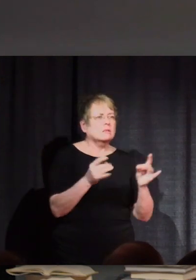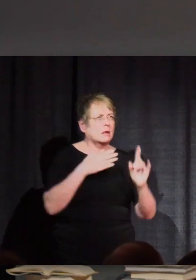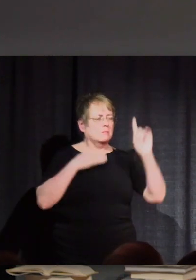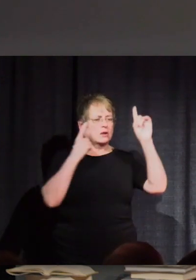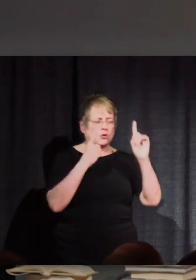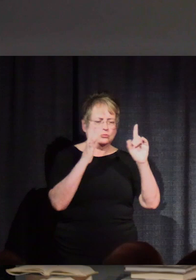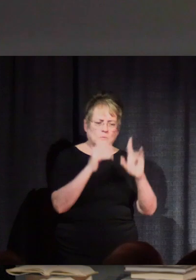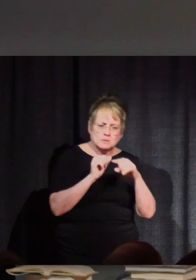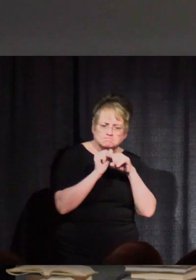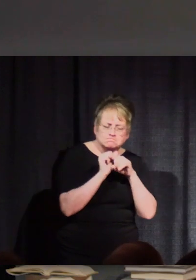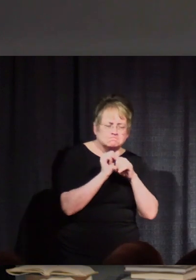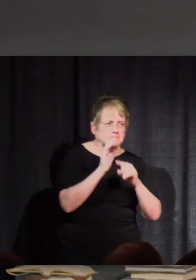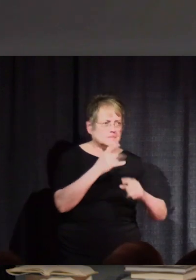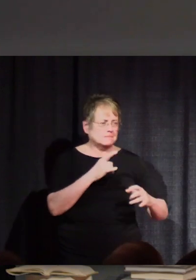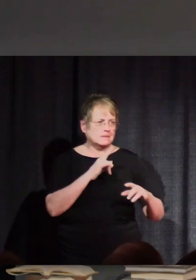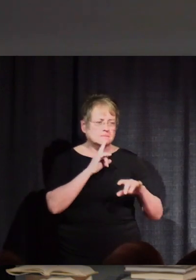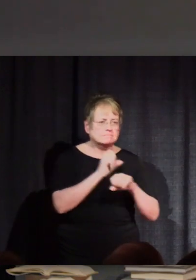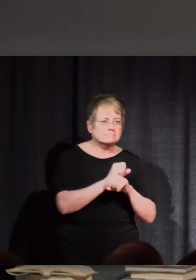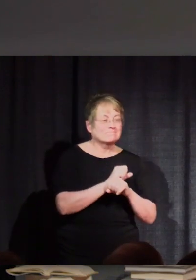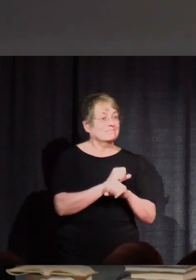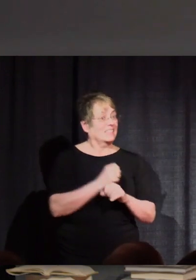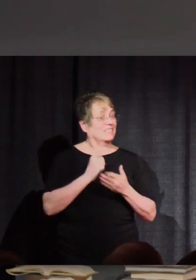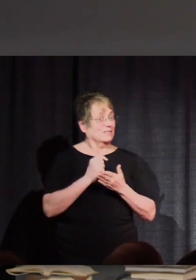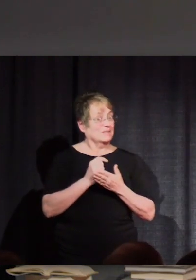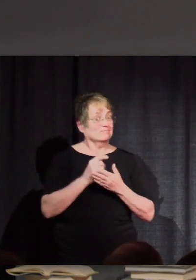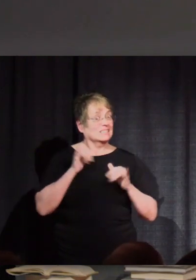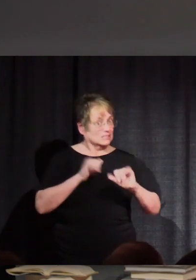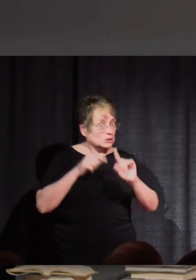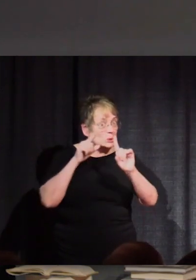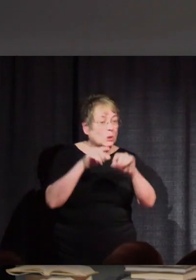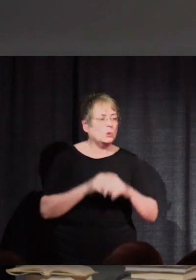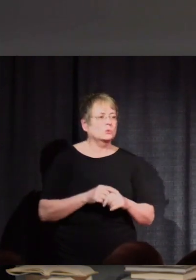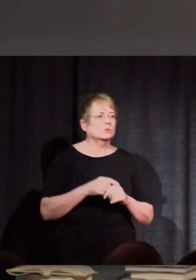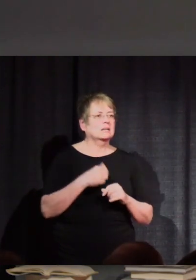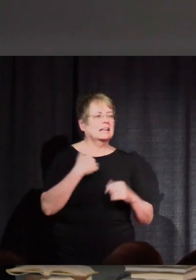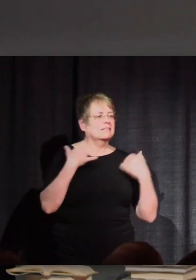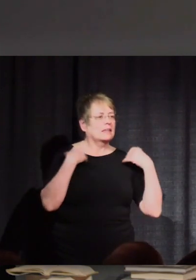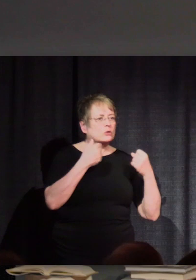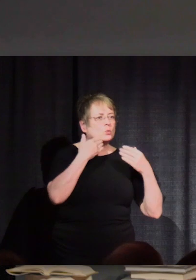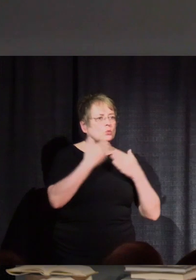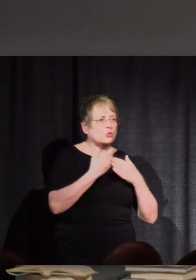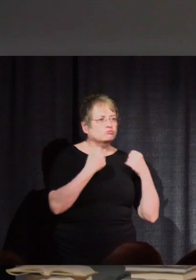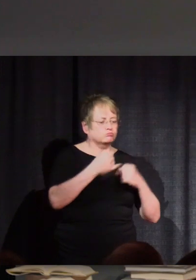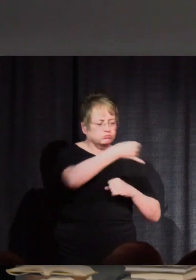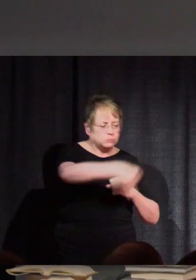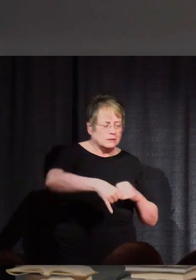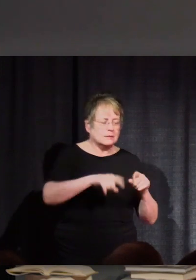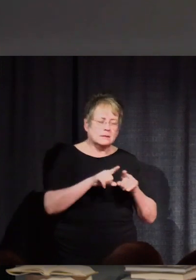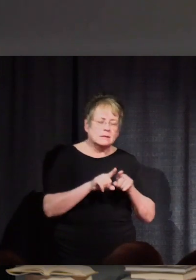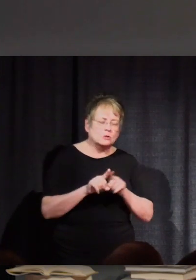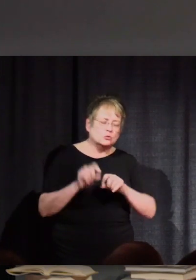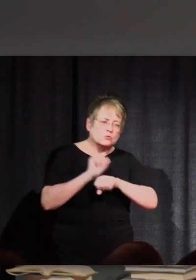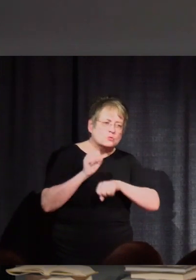first. I still go to therapy. I practice healthy boundaries and constantly work to maintain